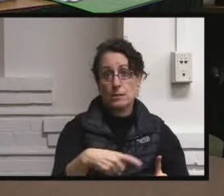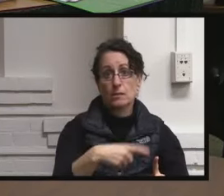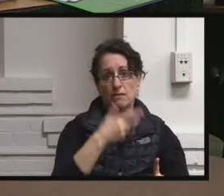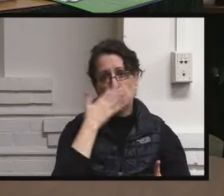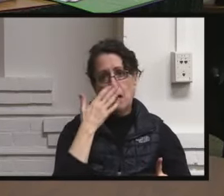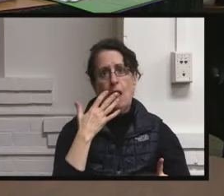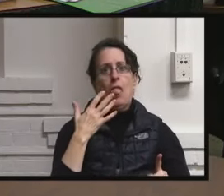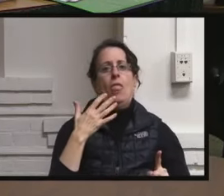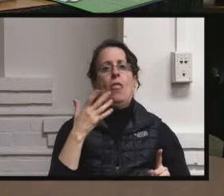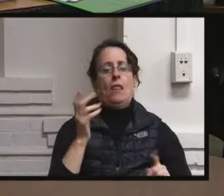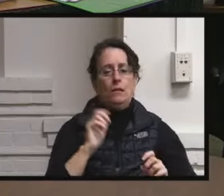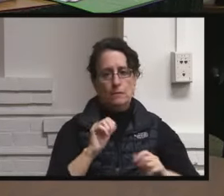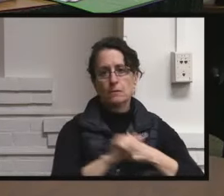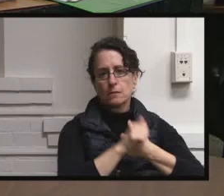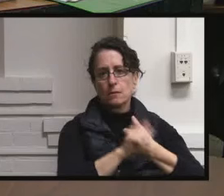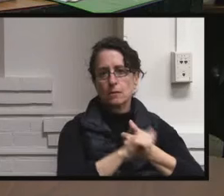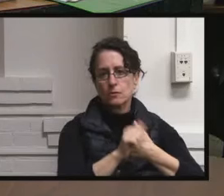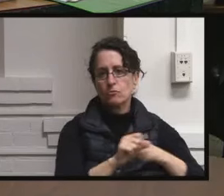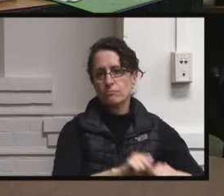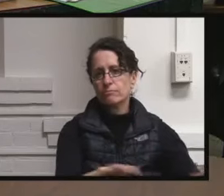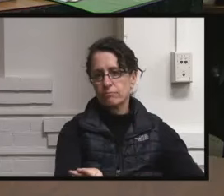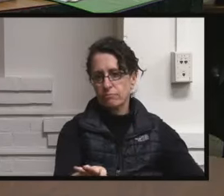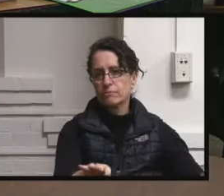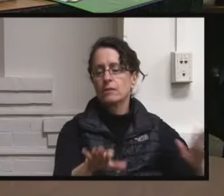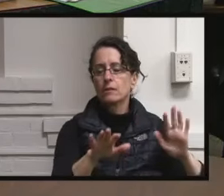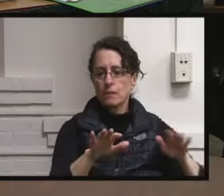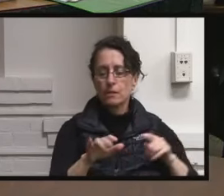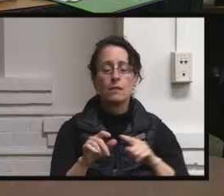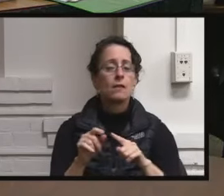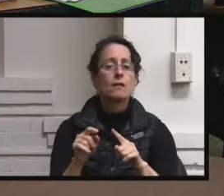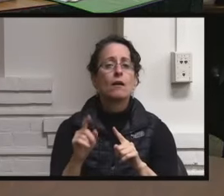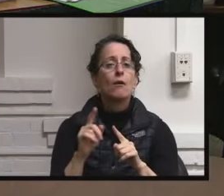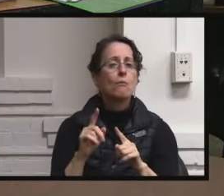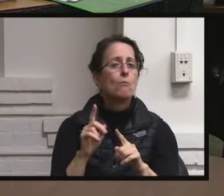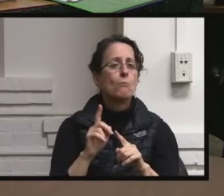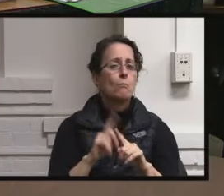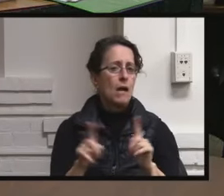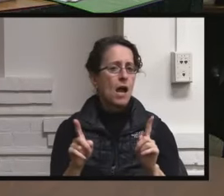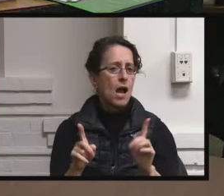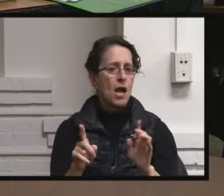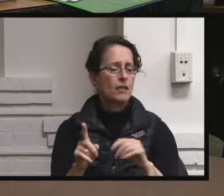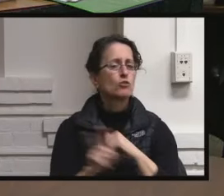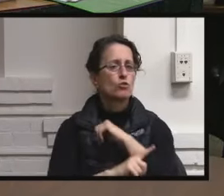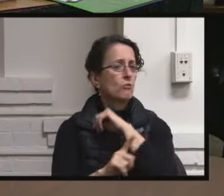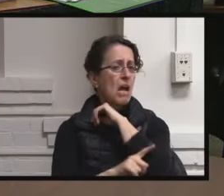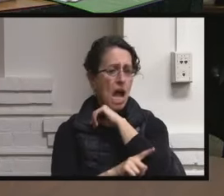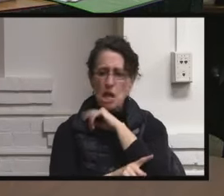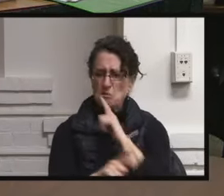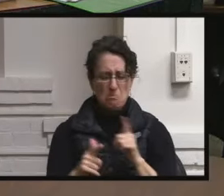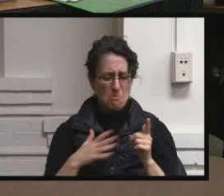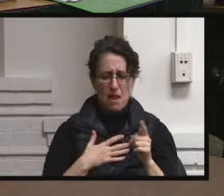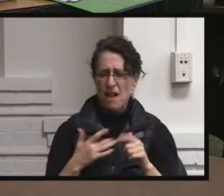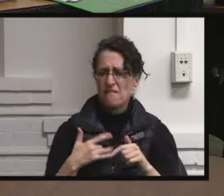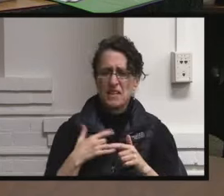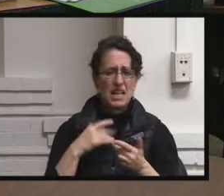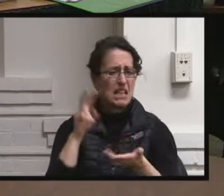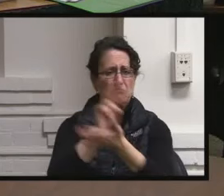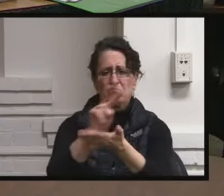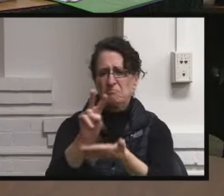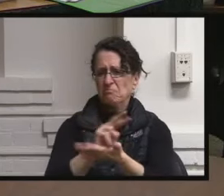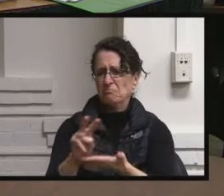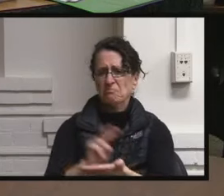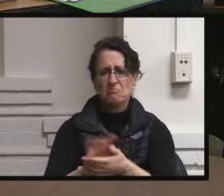composting collection. But again, for the reasons I cited earlier, we believe that there is an opportunity for us to switch to every other